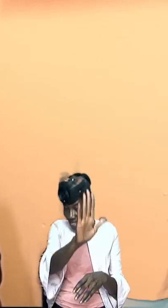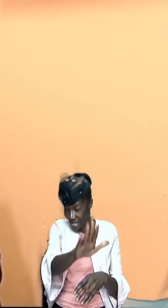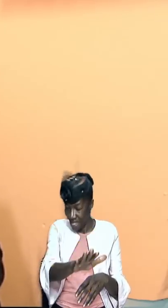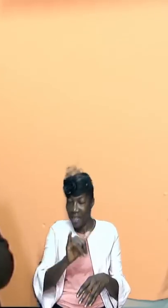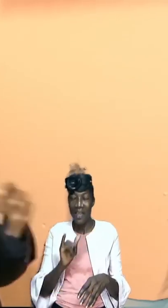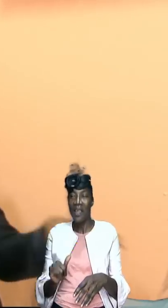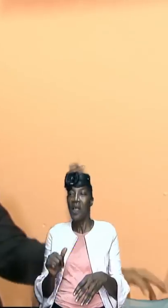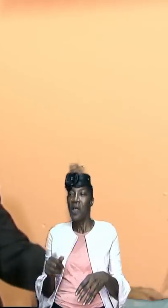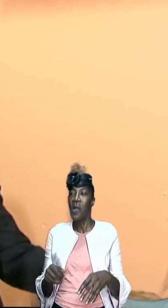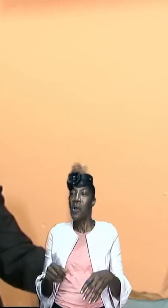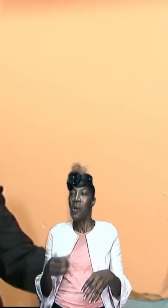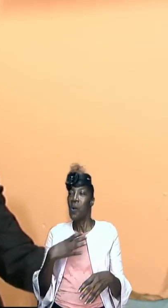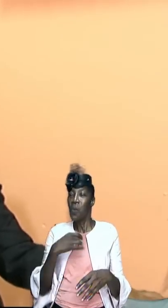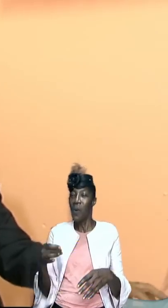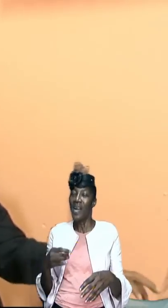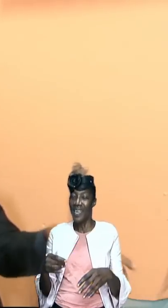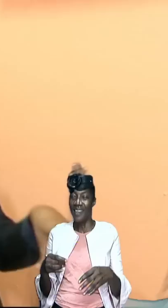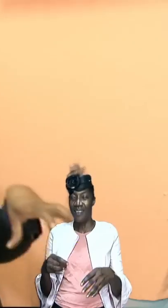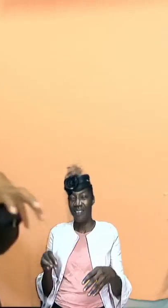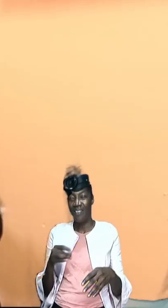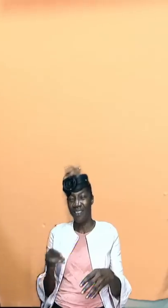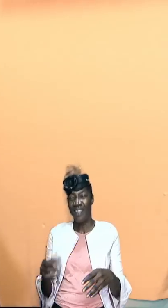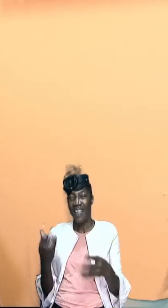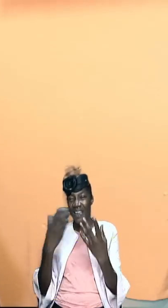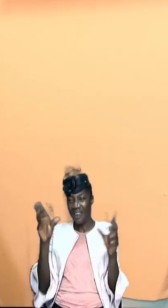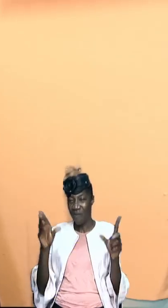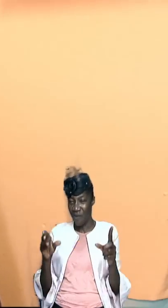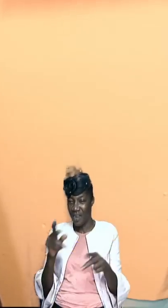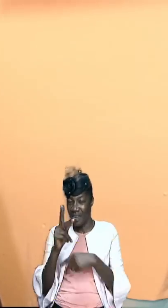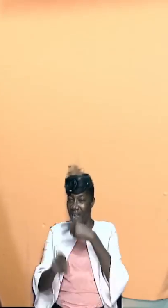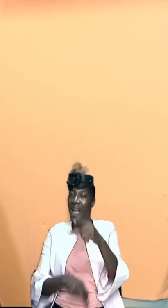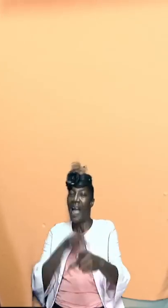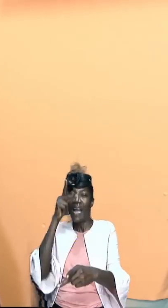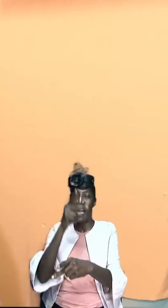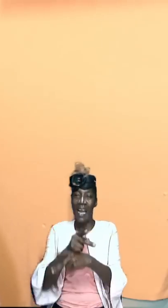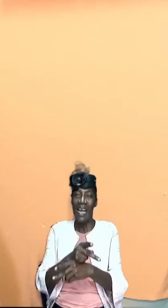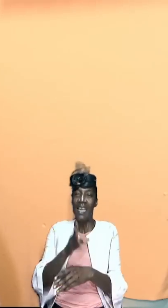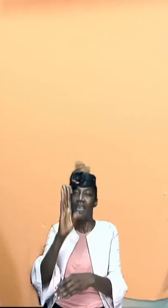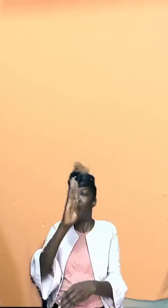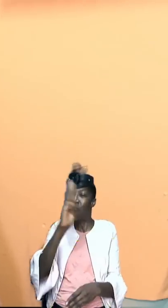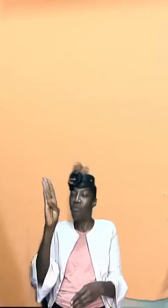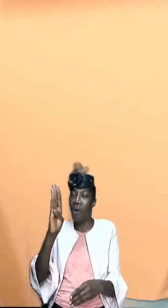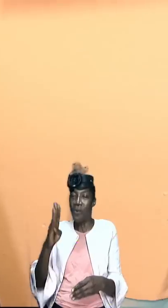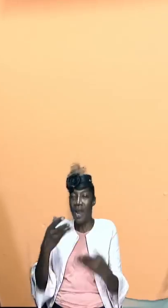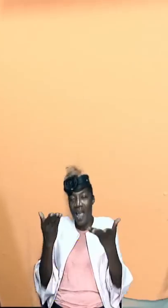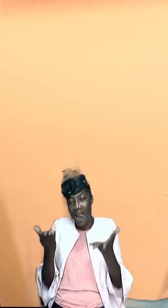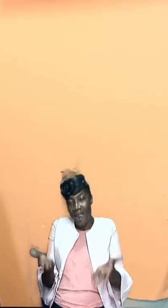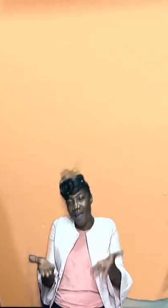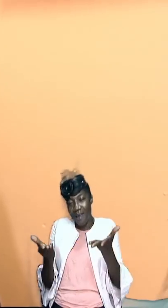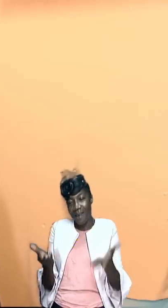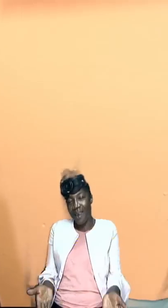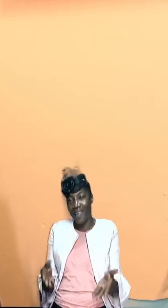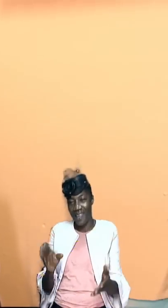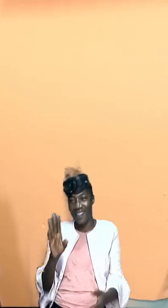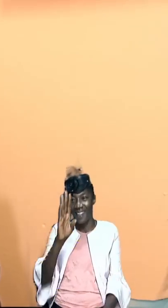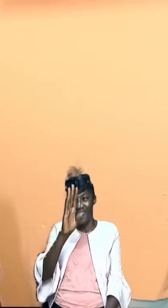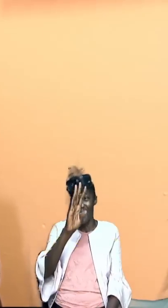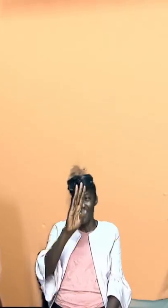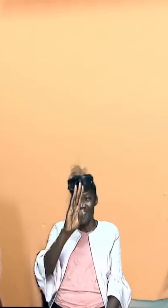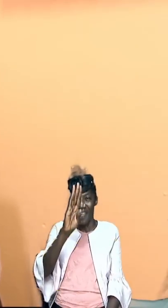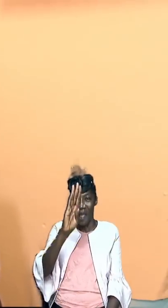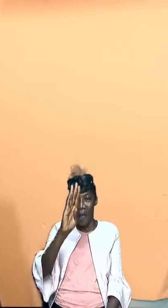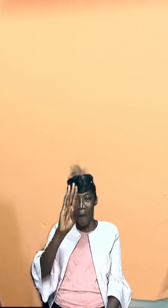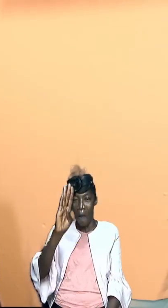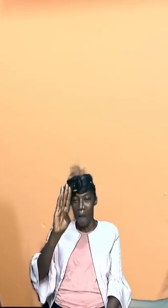brown. Light brown, in between brown, dark chocolate brown. I have had chocolate that they say